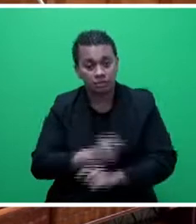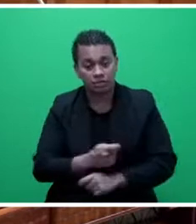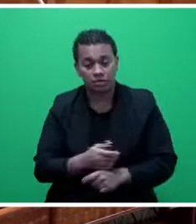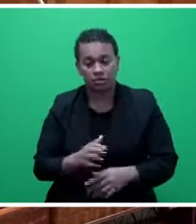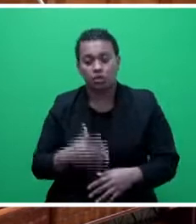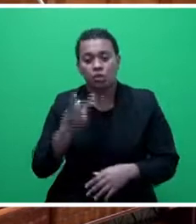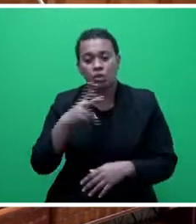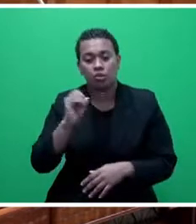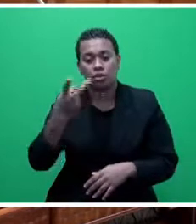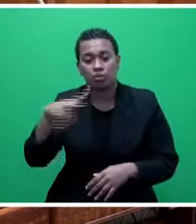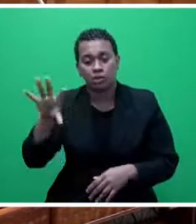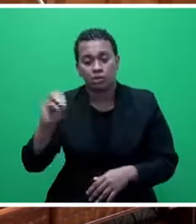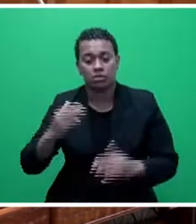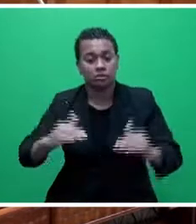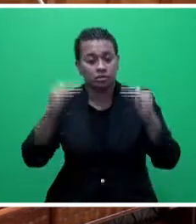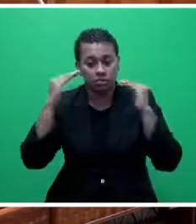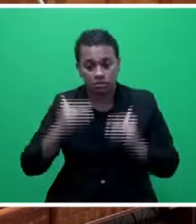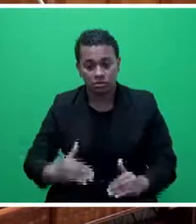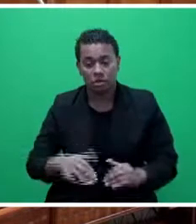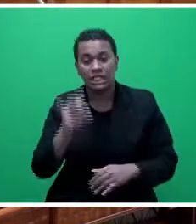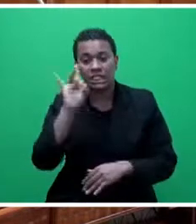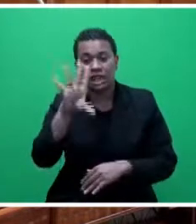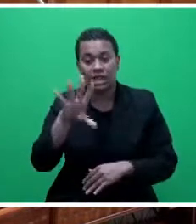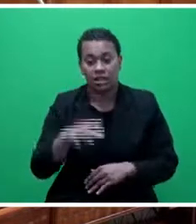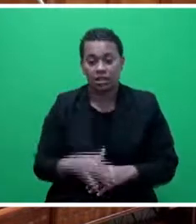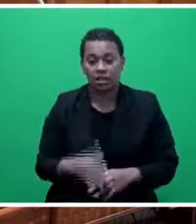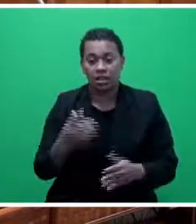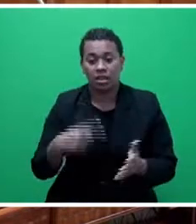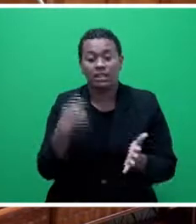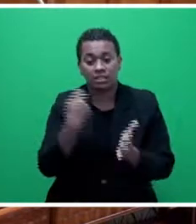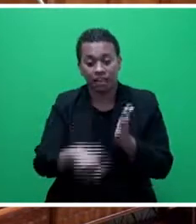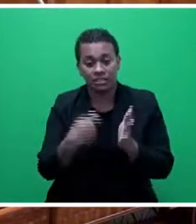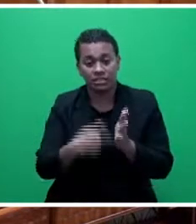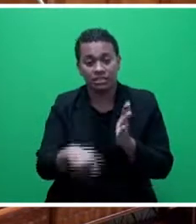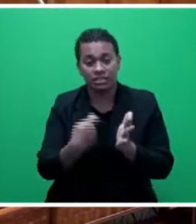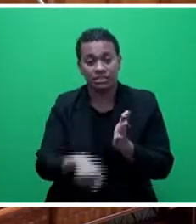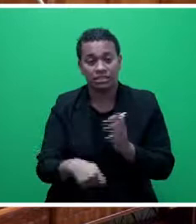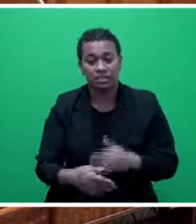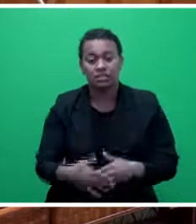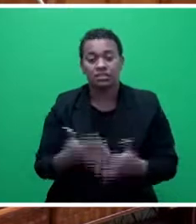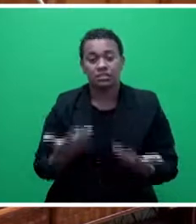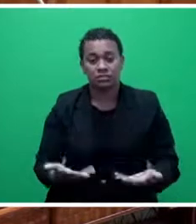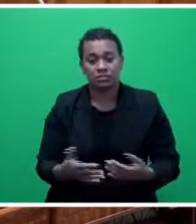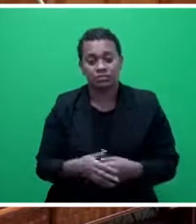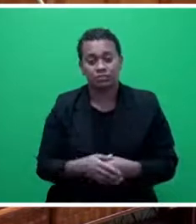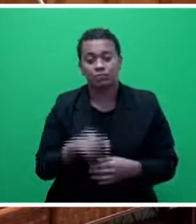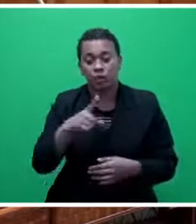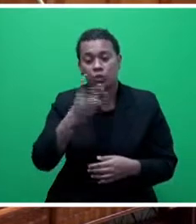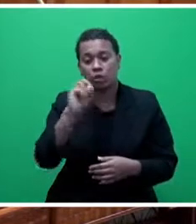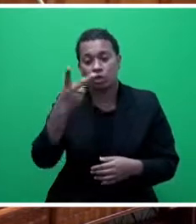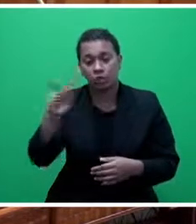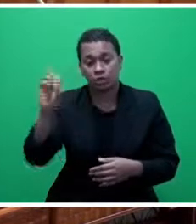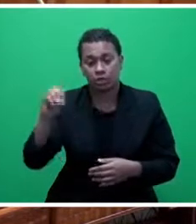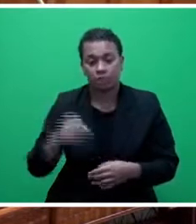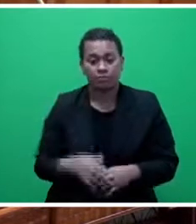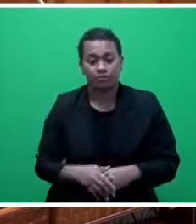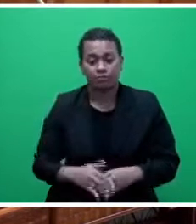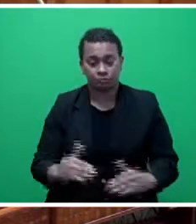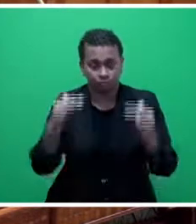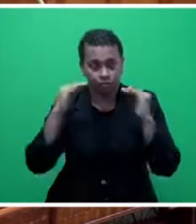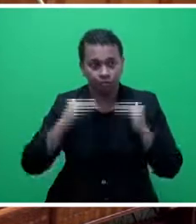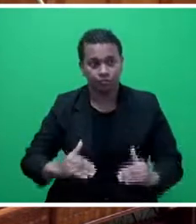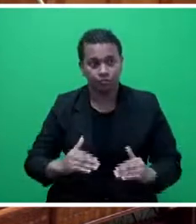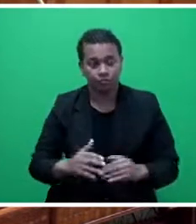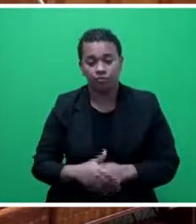2020. 10. Excise Budget Amendment Bill 2020.